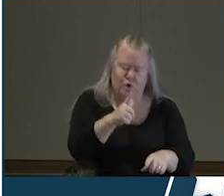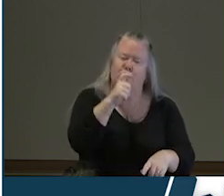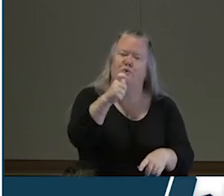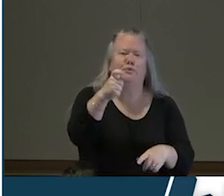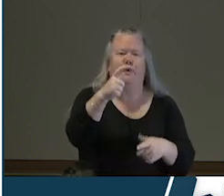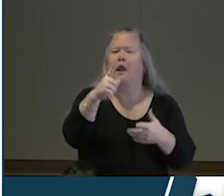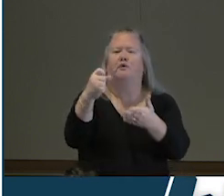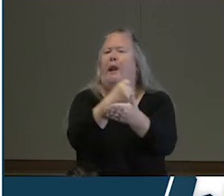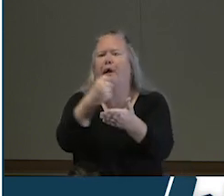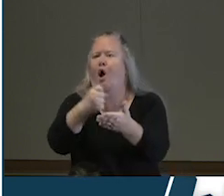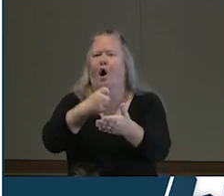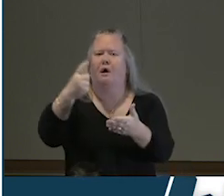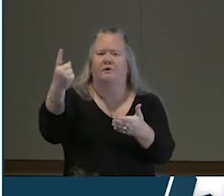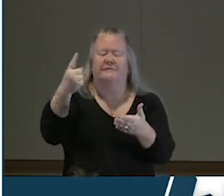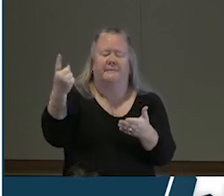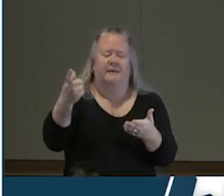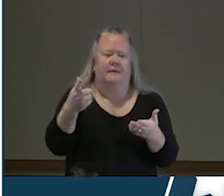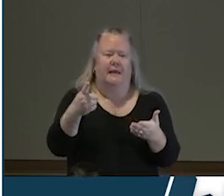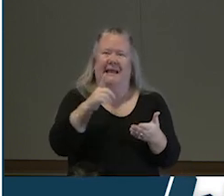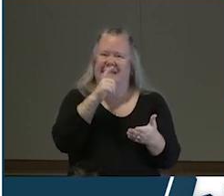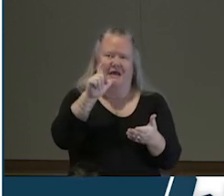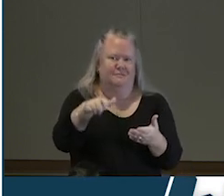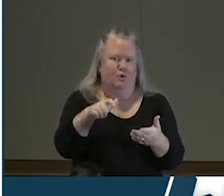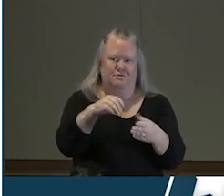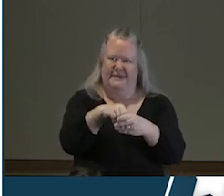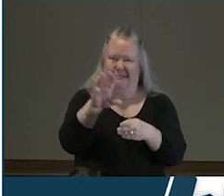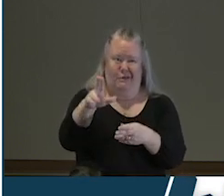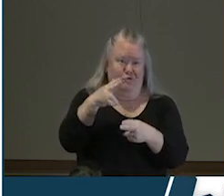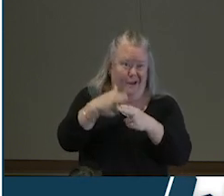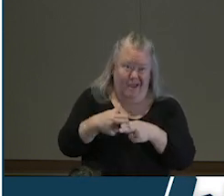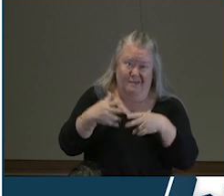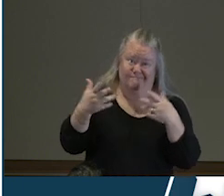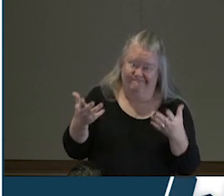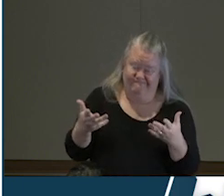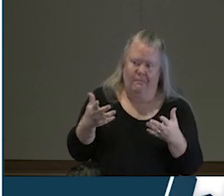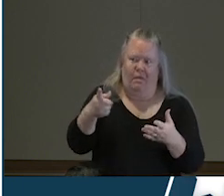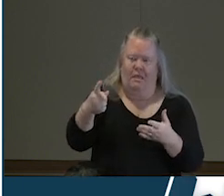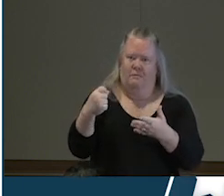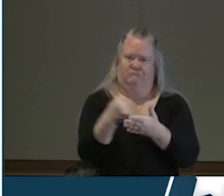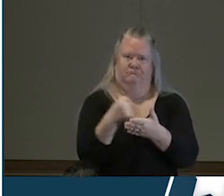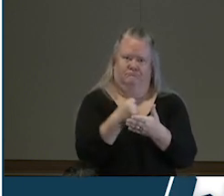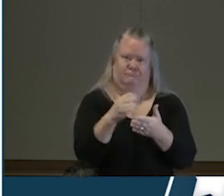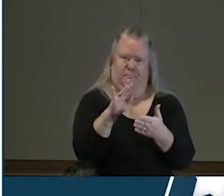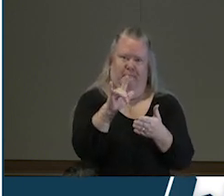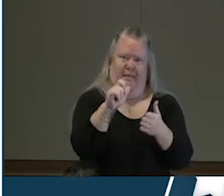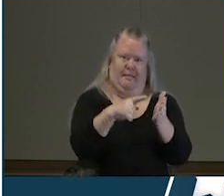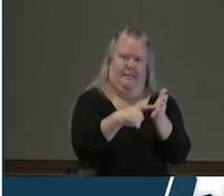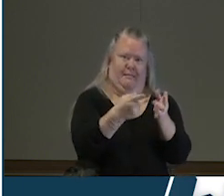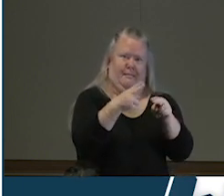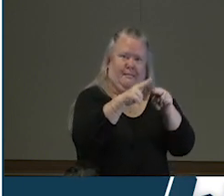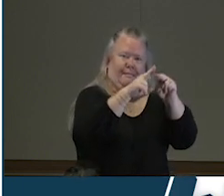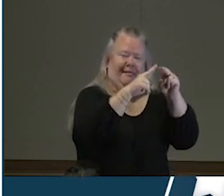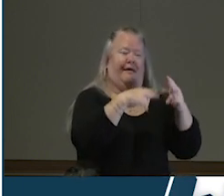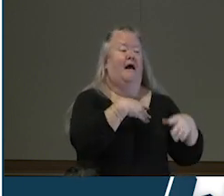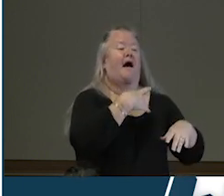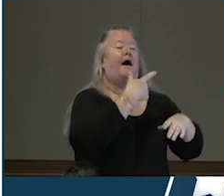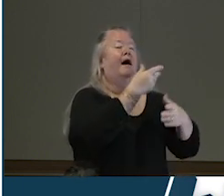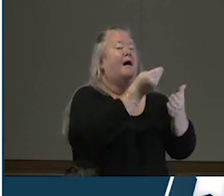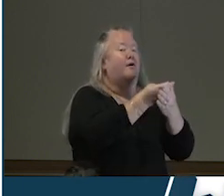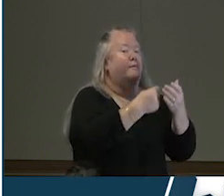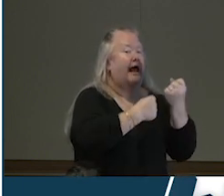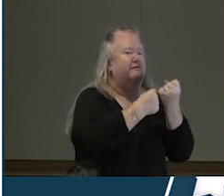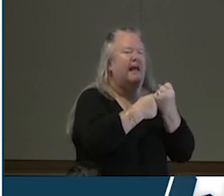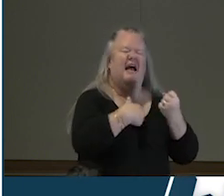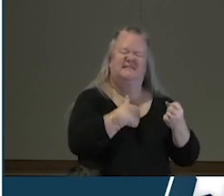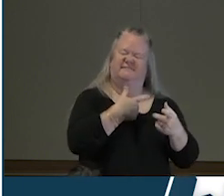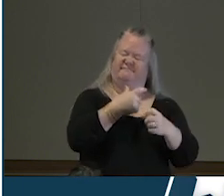credit card or something that was not supposed to be in their name, and they rung up a bill. Guardian advocacy has